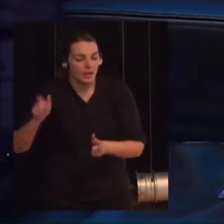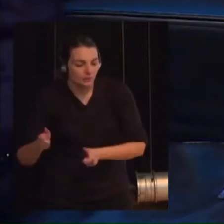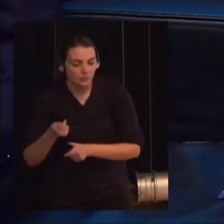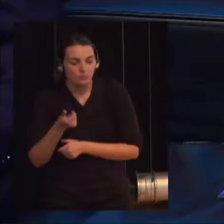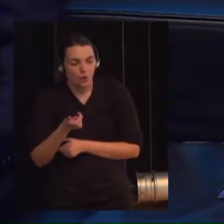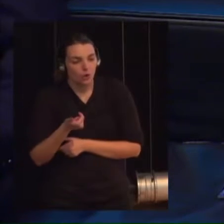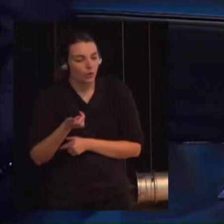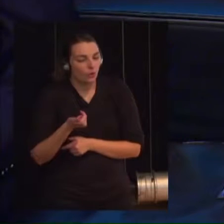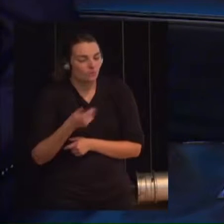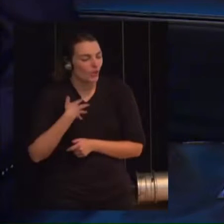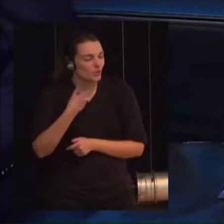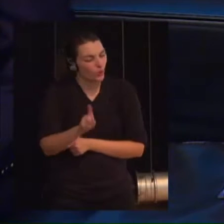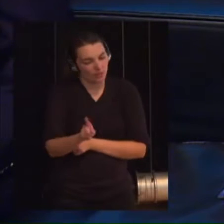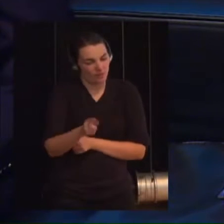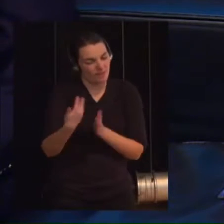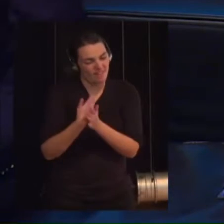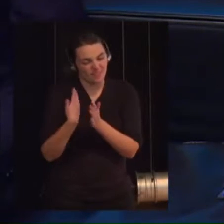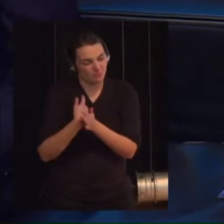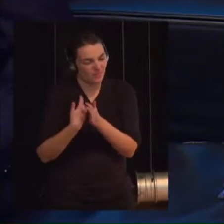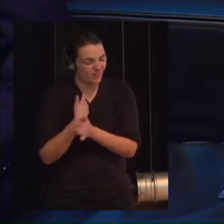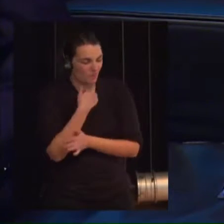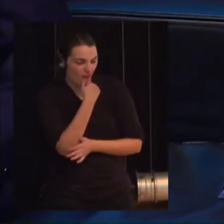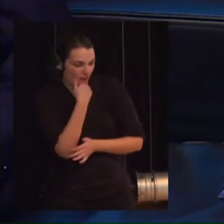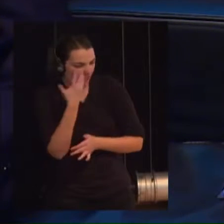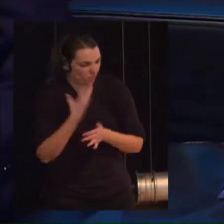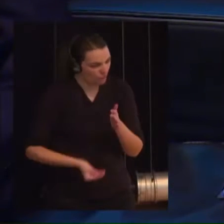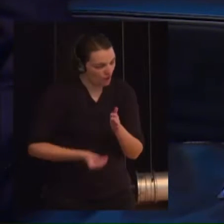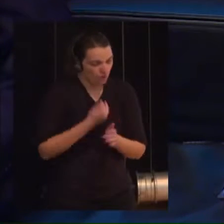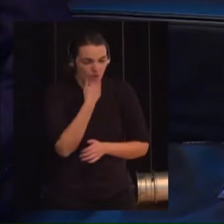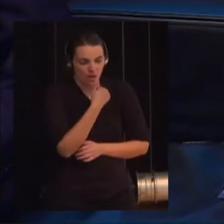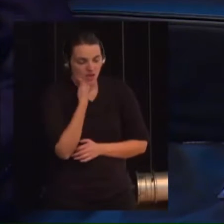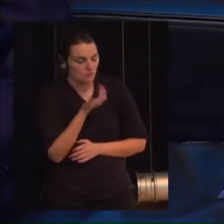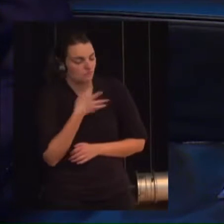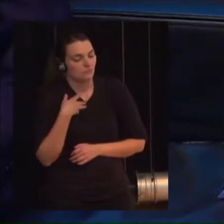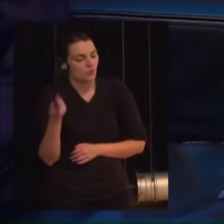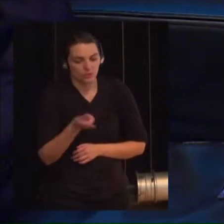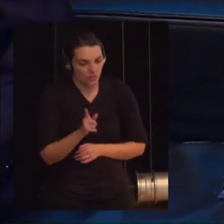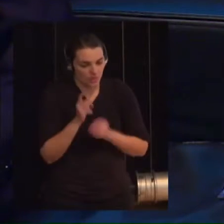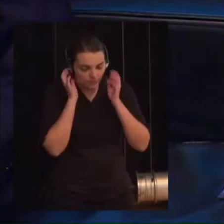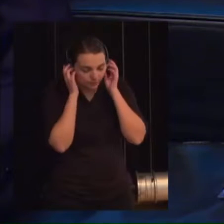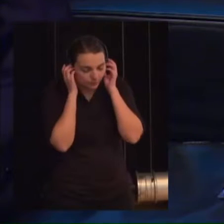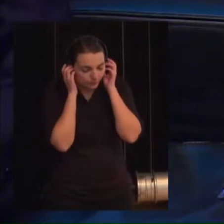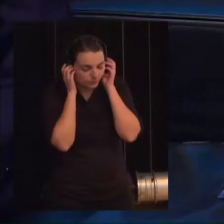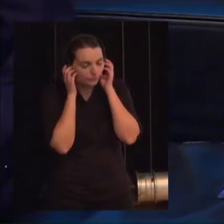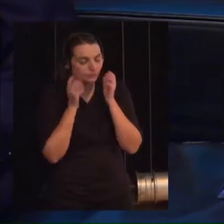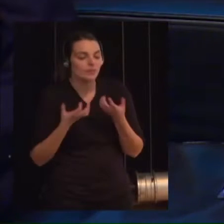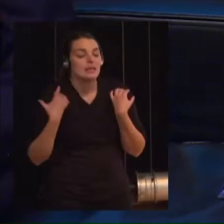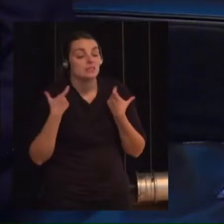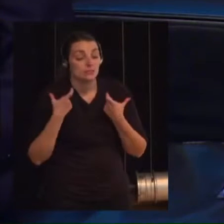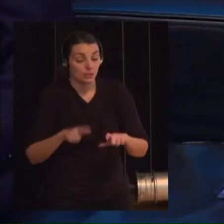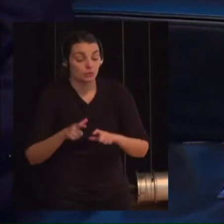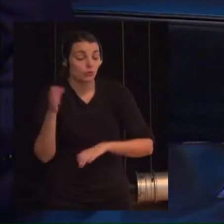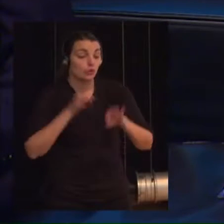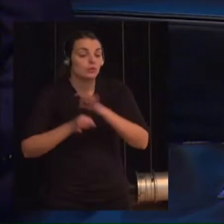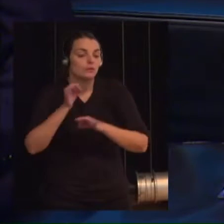share their biggest mistakes. You could sort of see possibly that the corporate sector might argue, well, you know, we've got our share price to